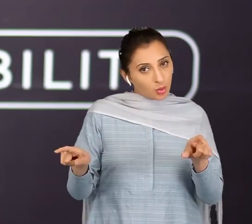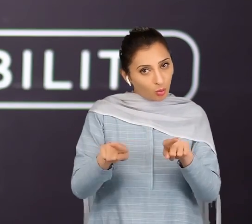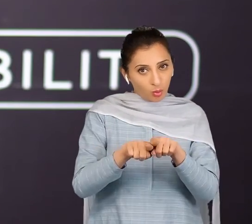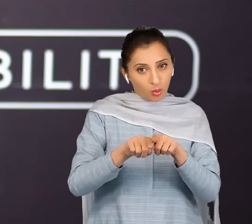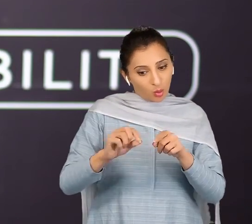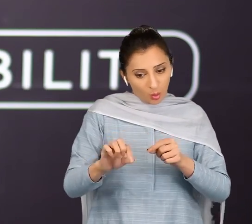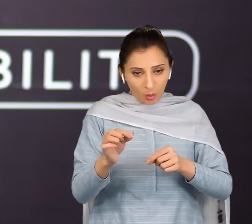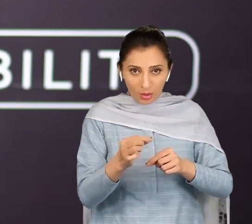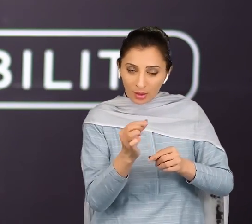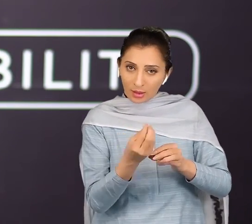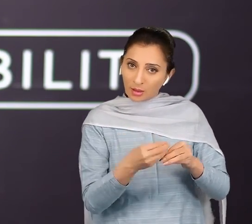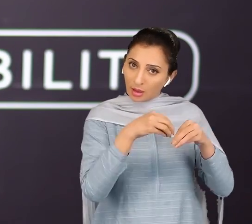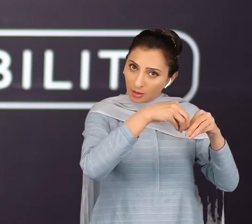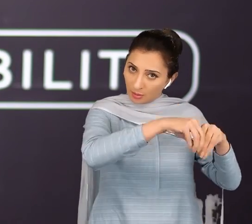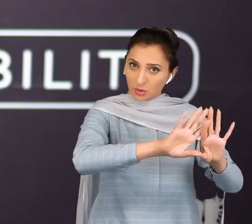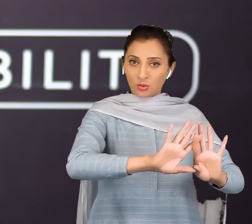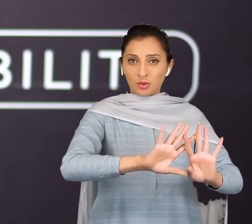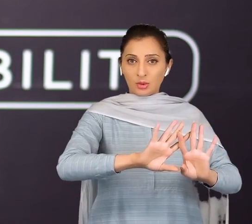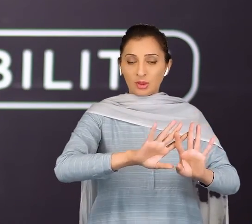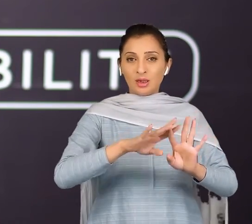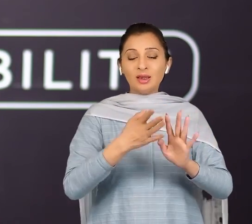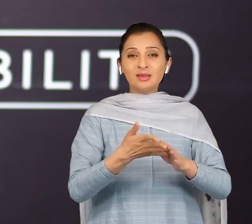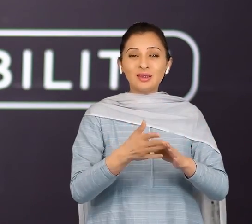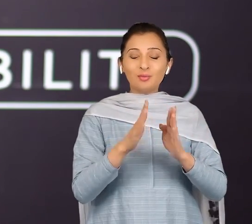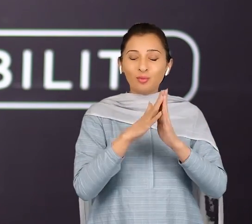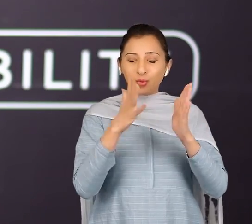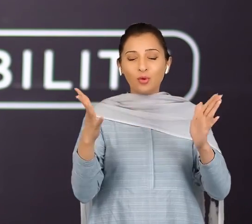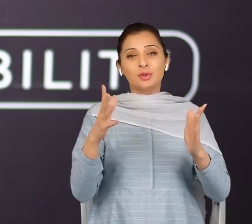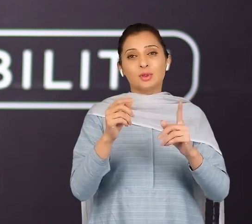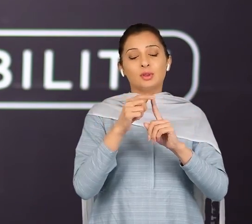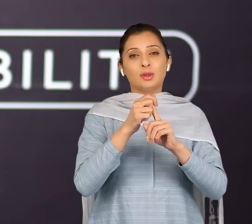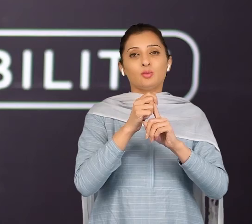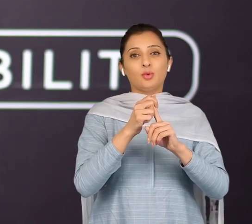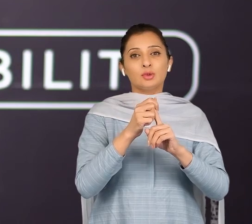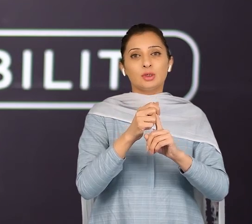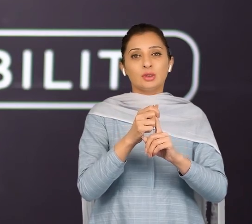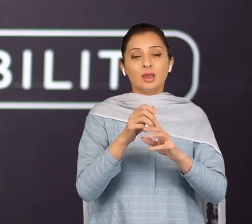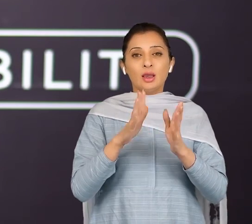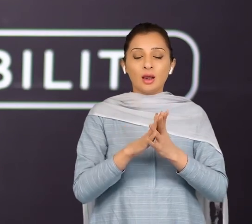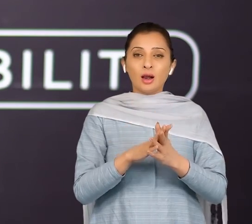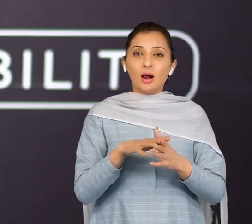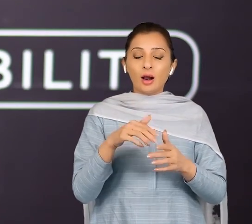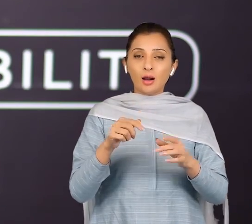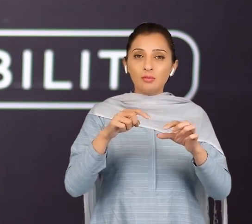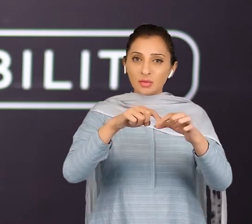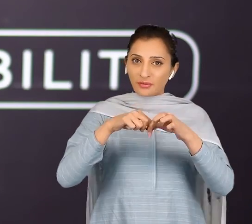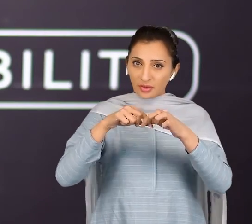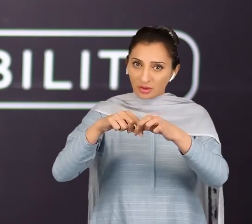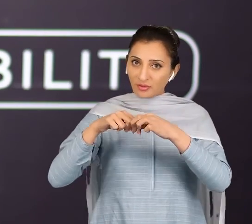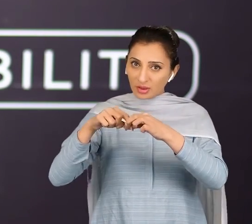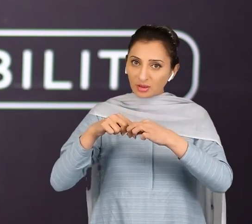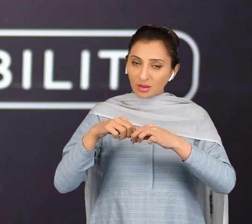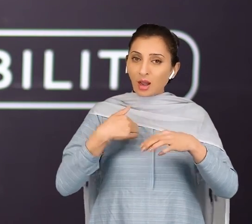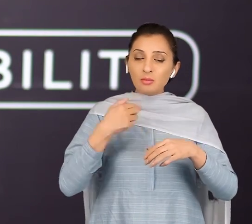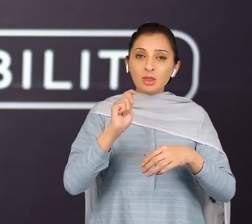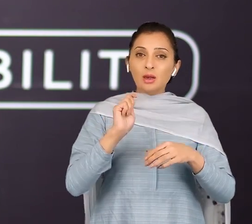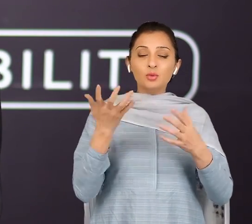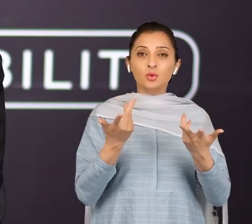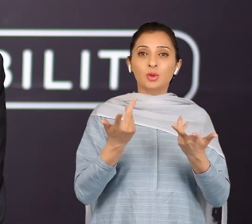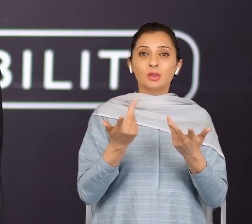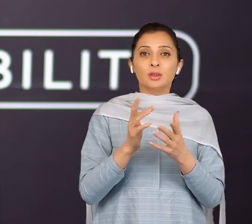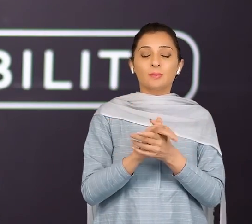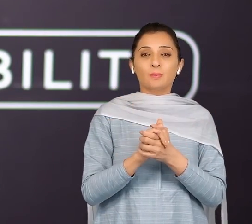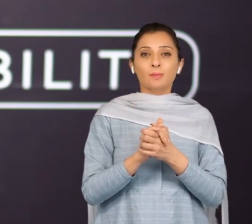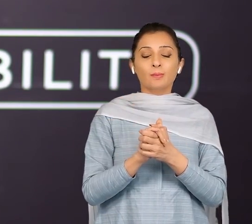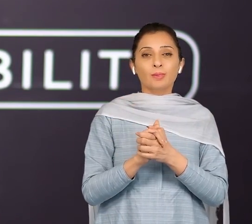I think it's a really, really important. Education and awareness is so incredibly important. Even to this day, we still get questions about why we do